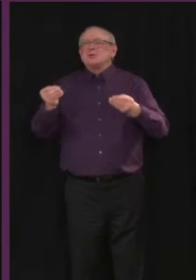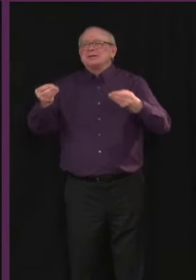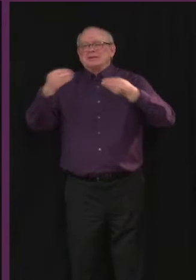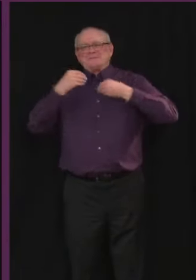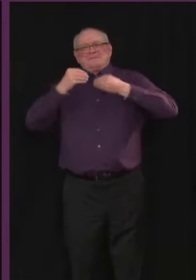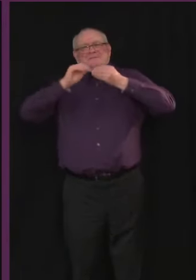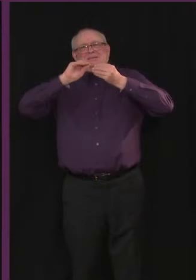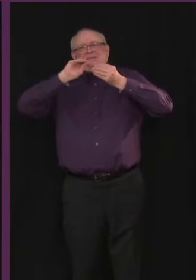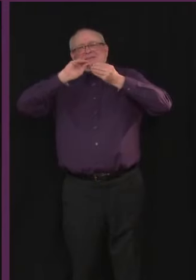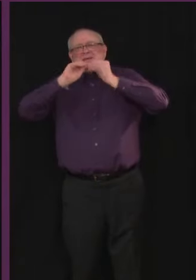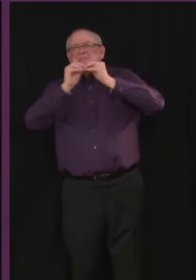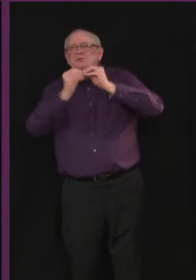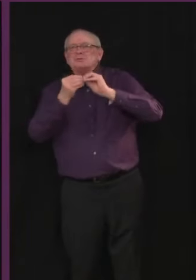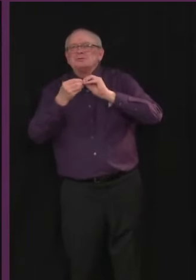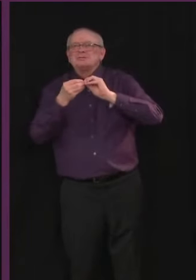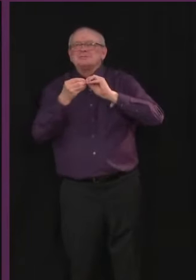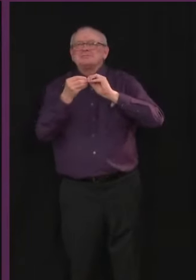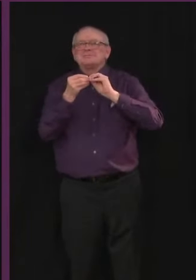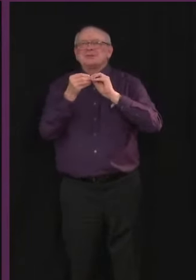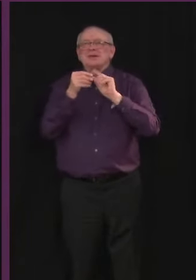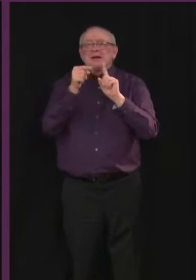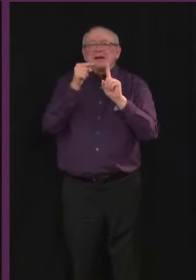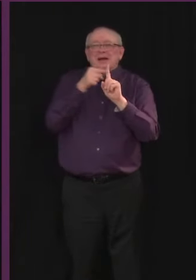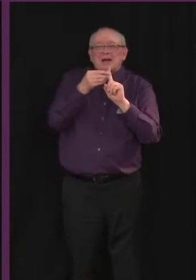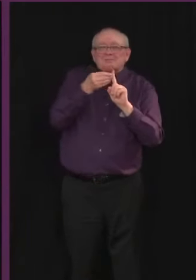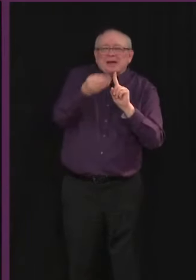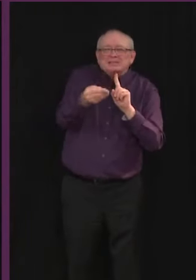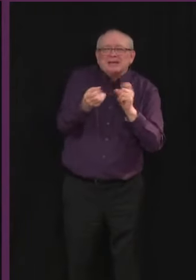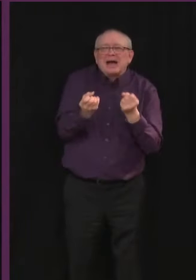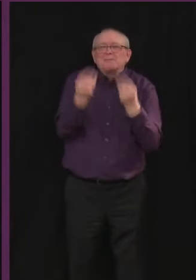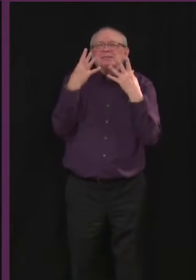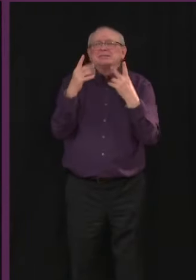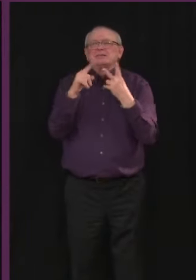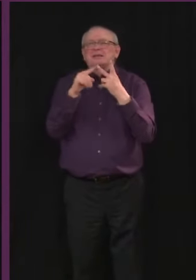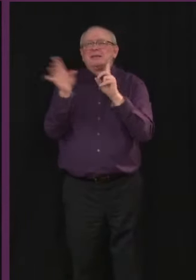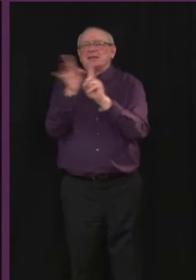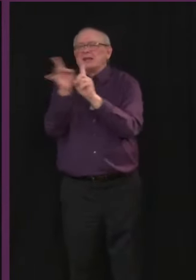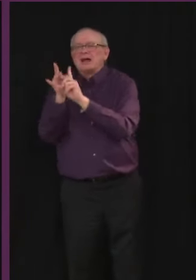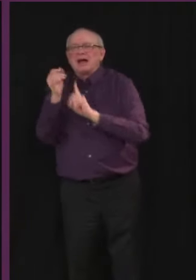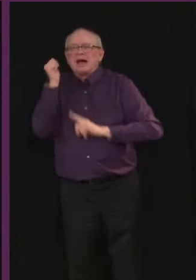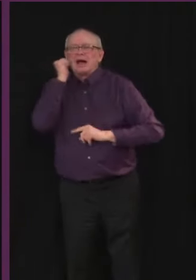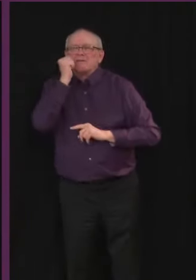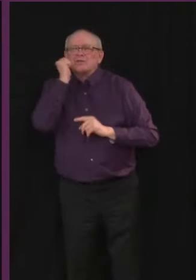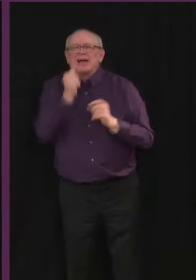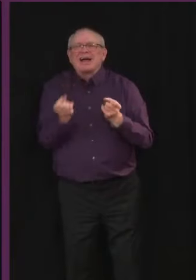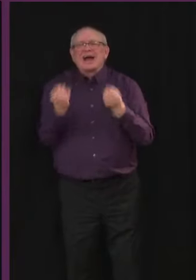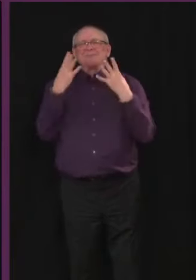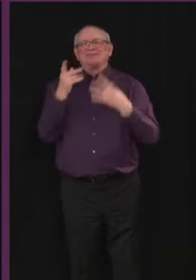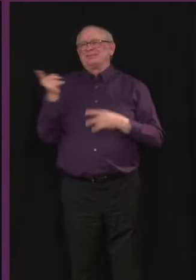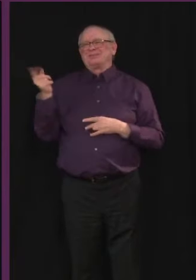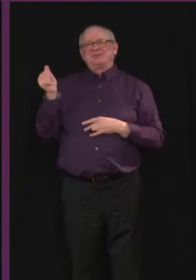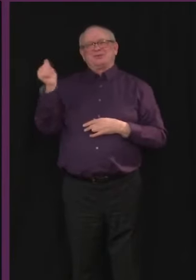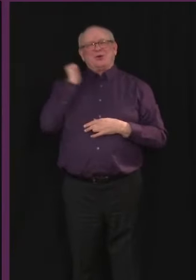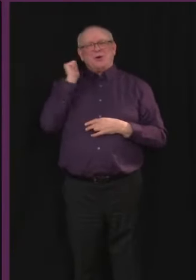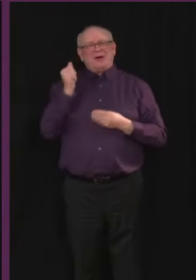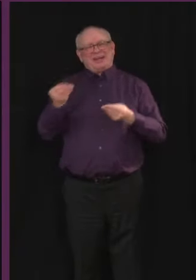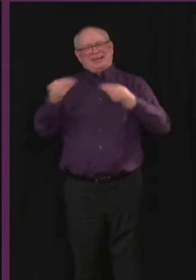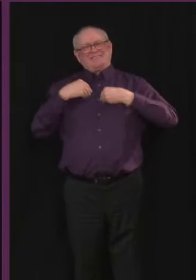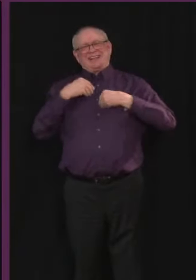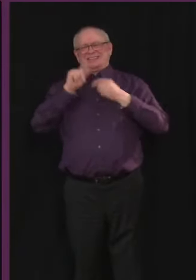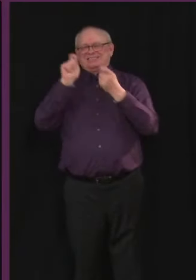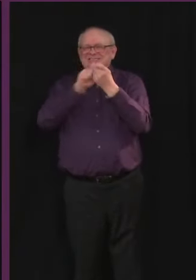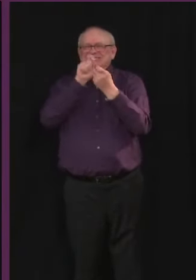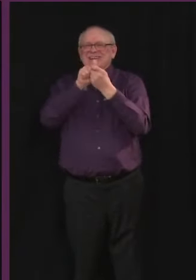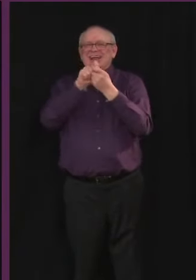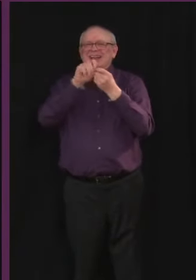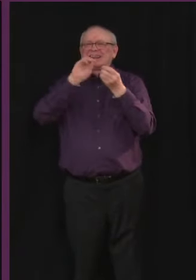of those indicators have grown in the last few weeks. What qualifies as concerning growth or a concerning increase to put the brakes on reopening, and